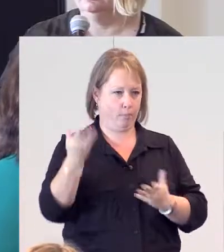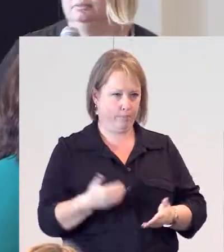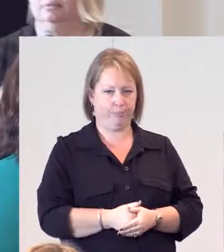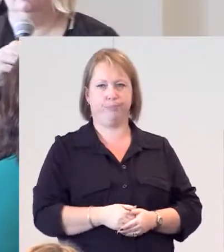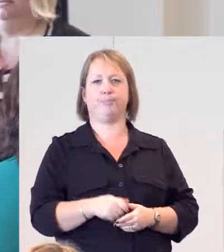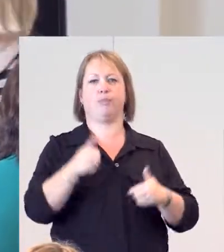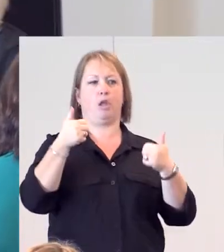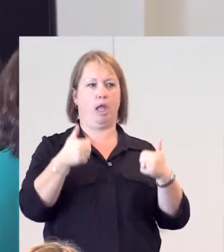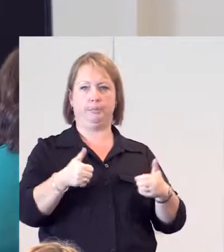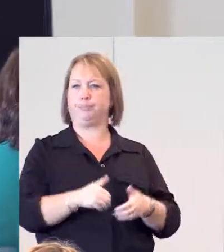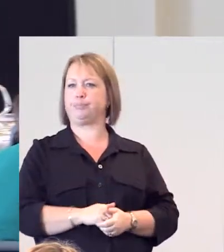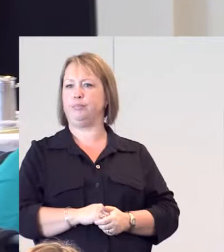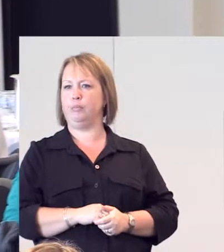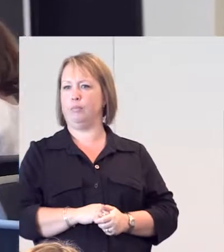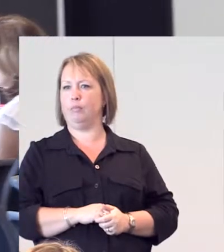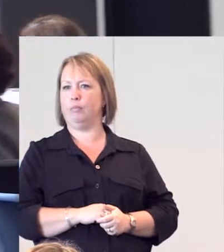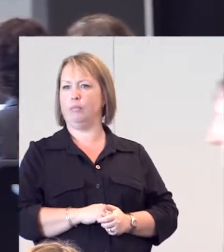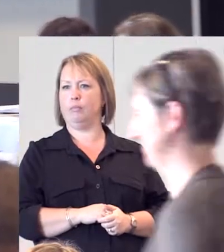Excellent. Okay.